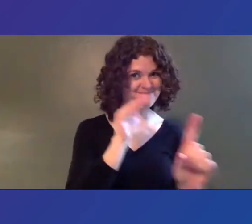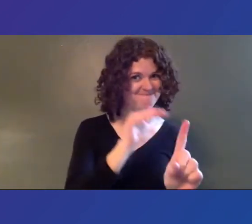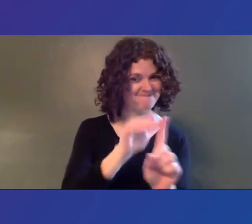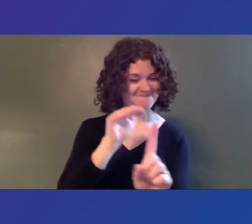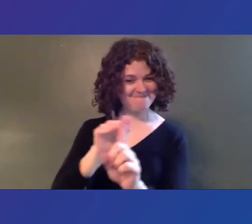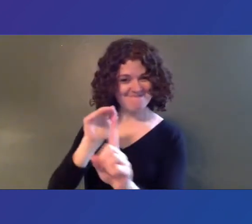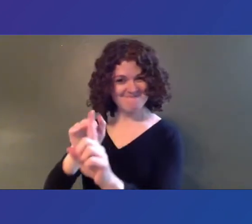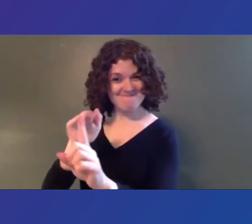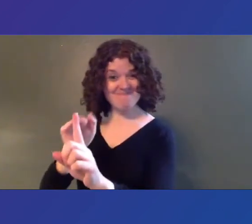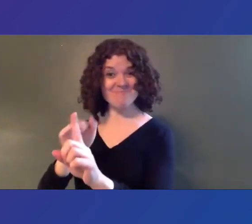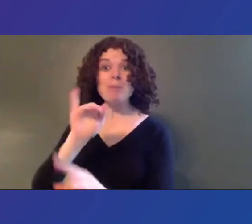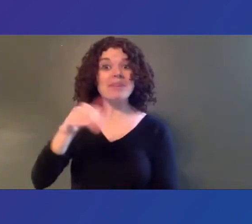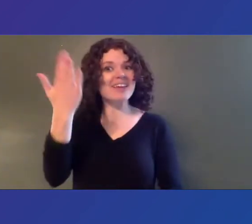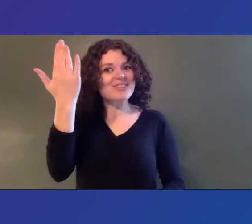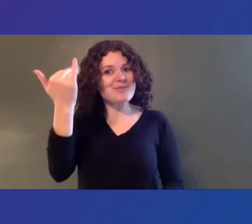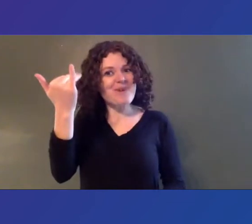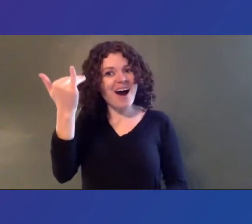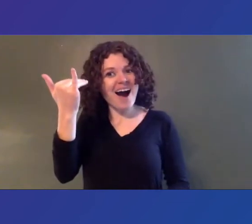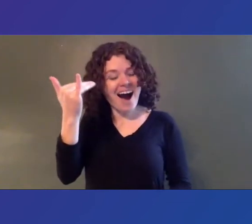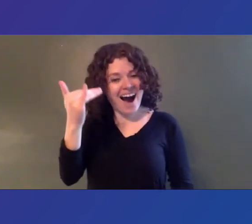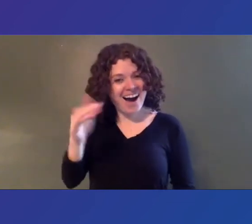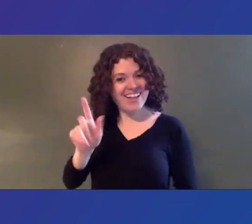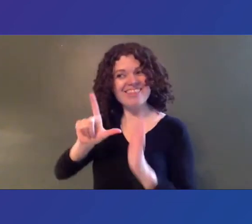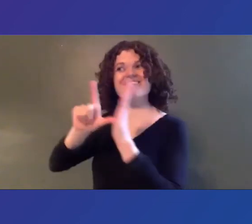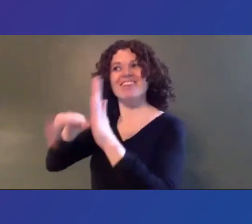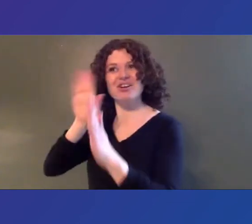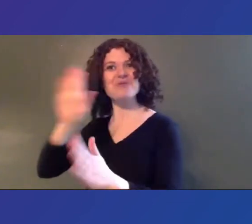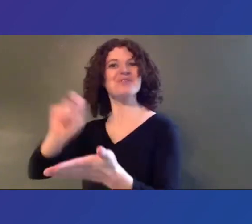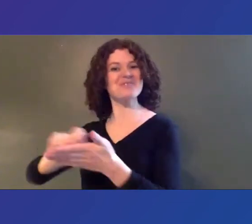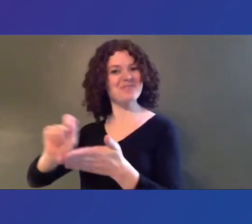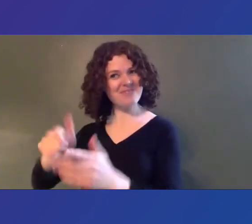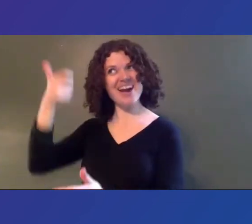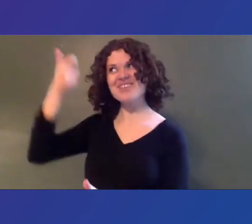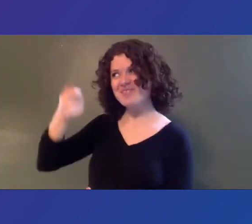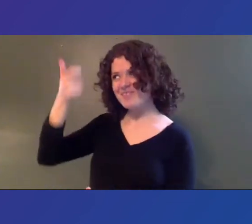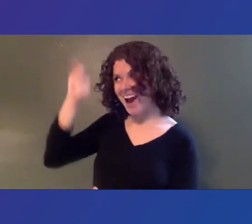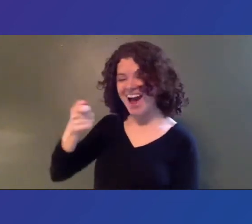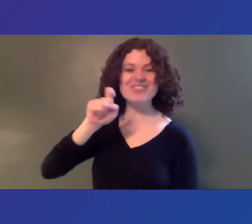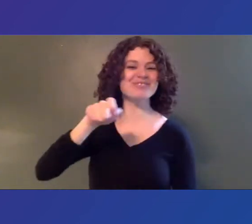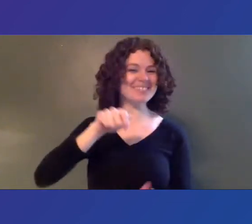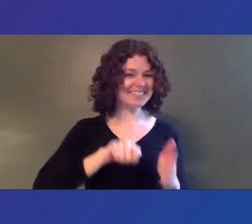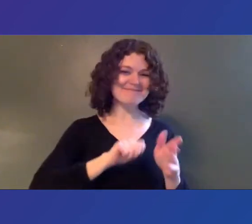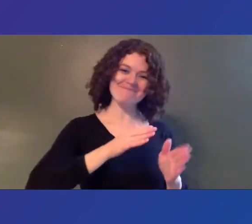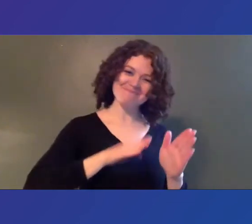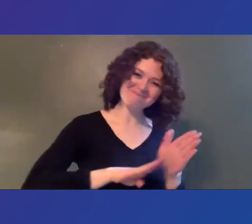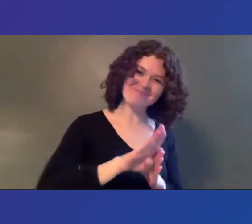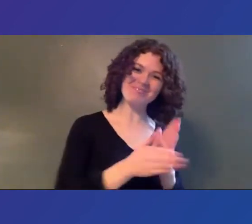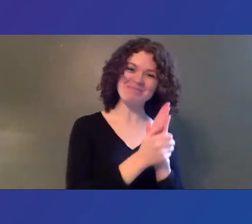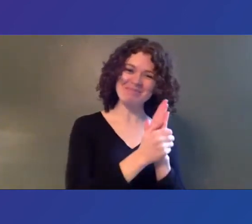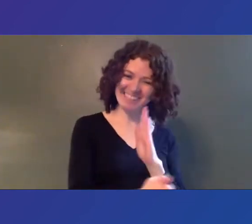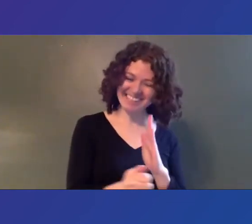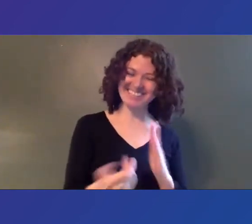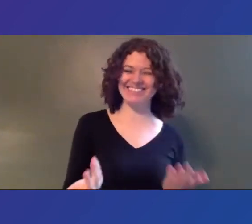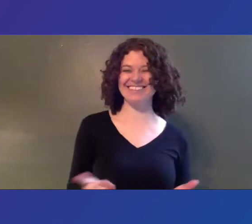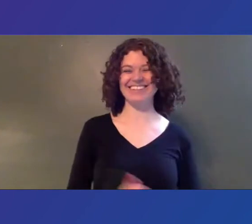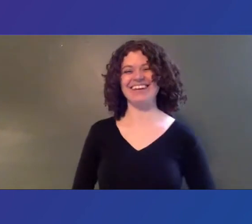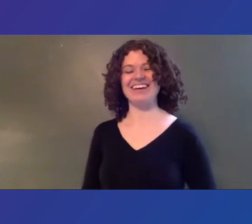a paper for those grants you're going to have to write in years from now. No, but I just think,